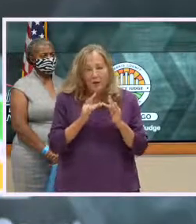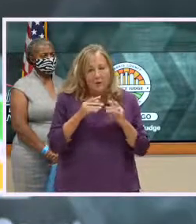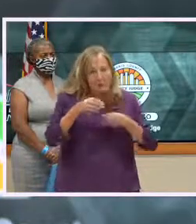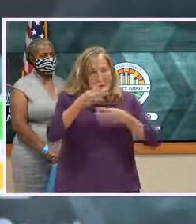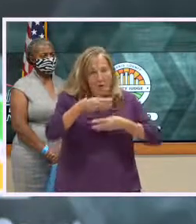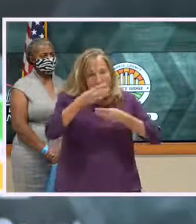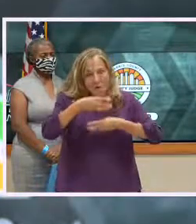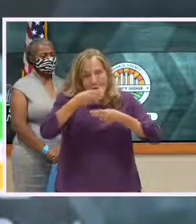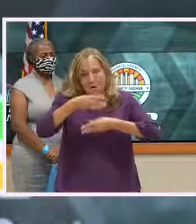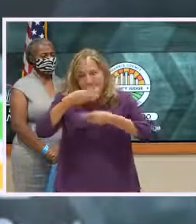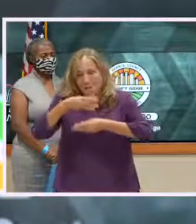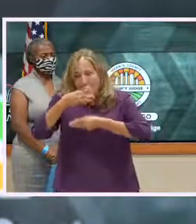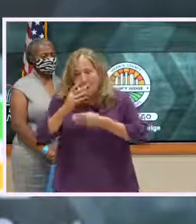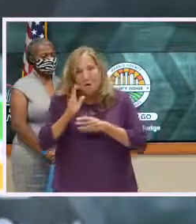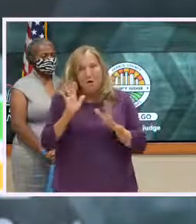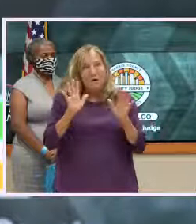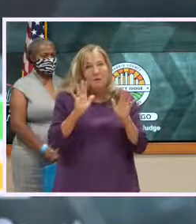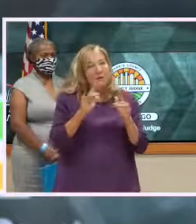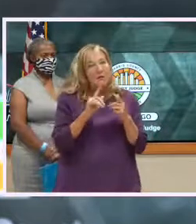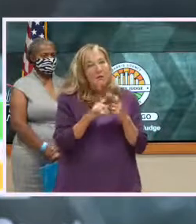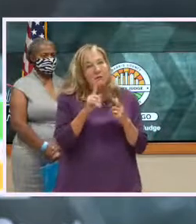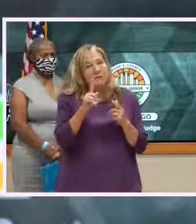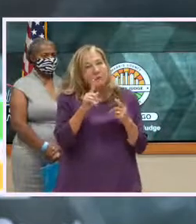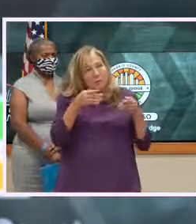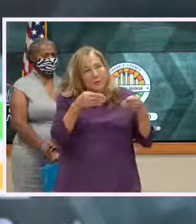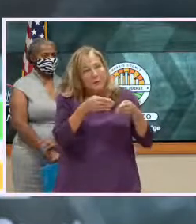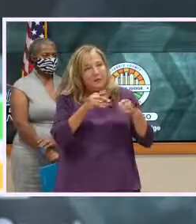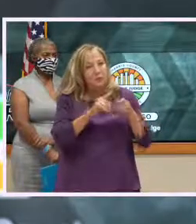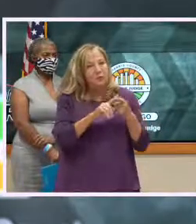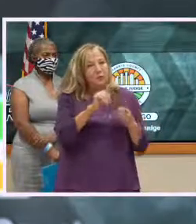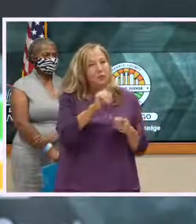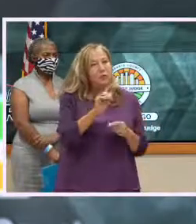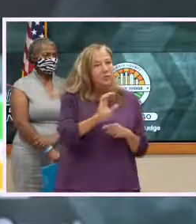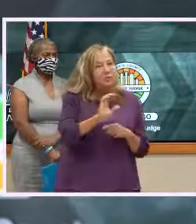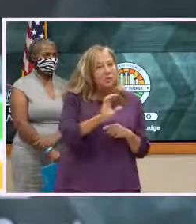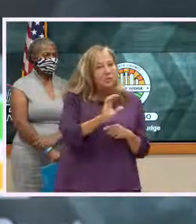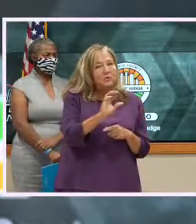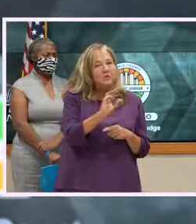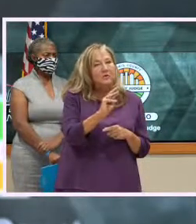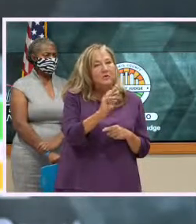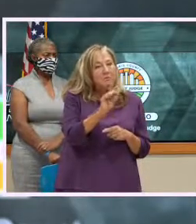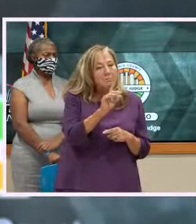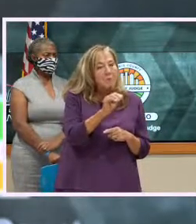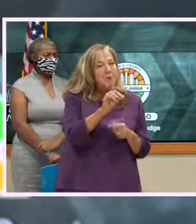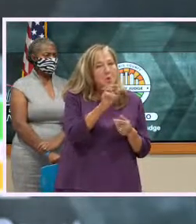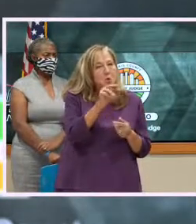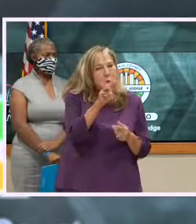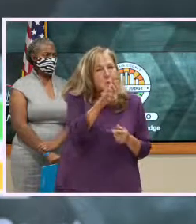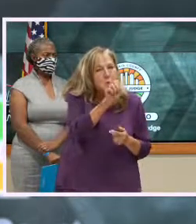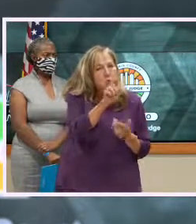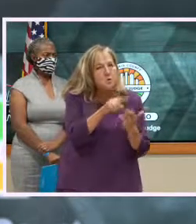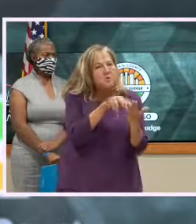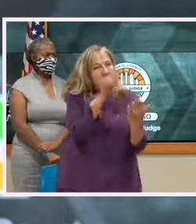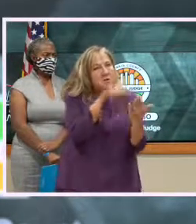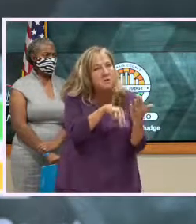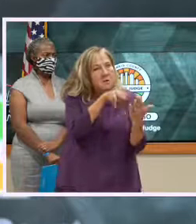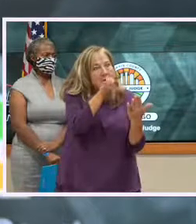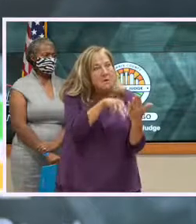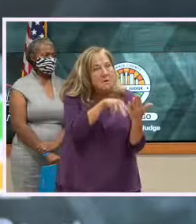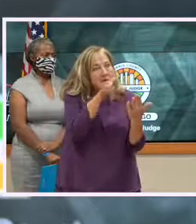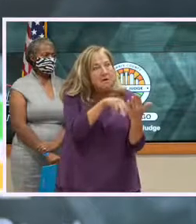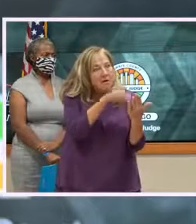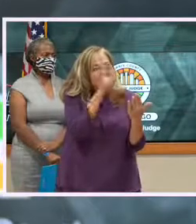you're listening to the media, especially the conservative media, what you're seeing is a lot of